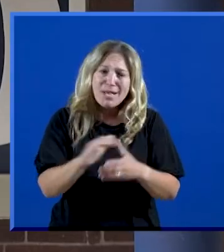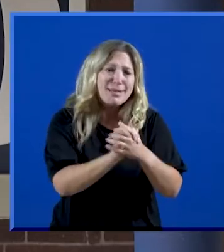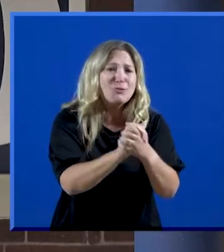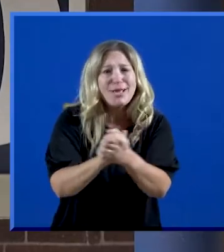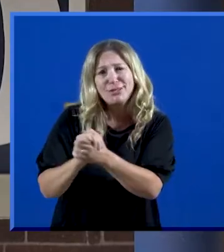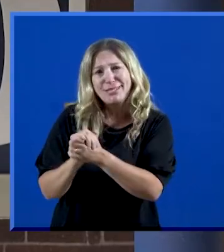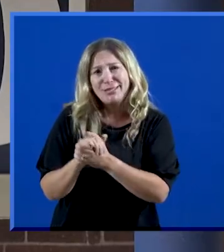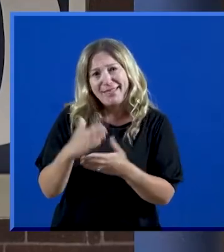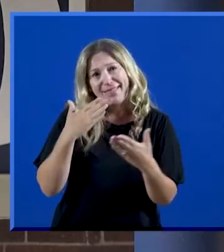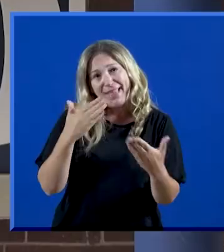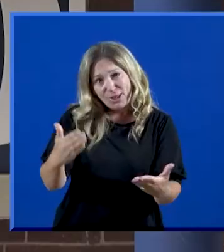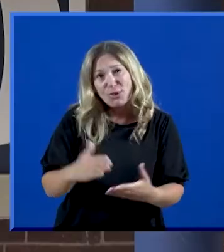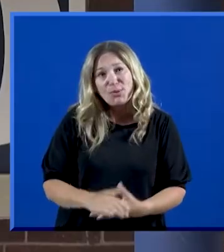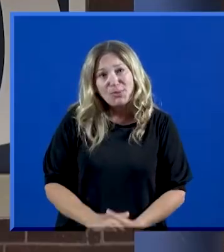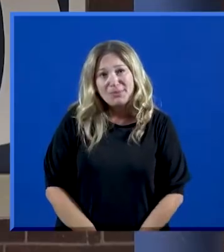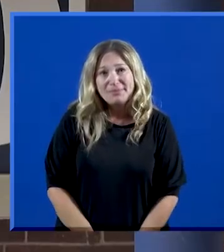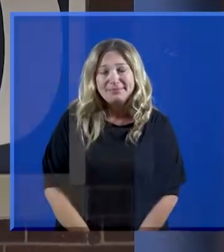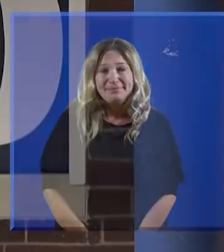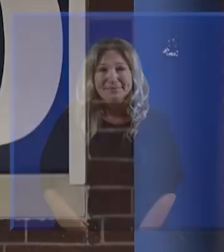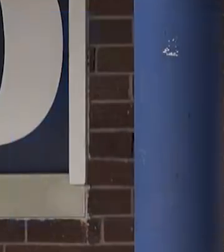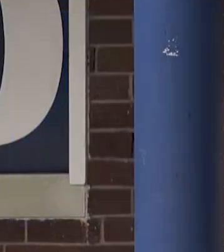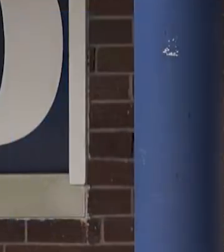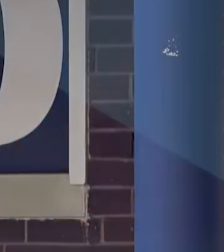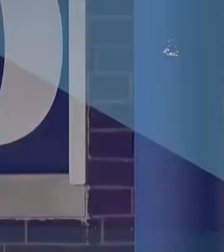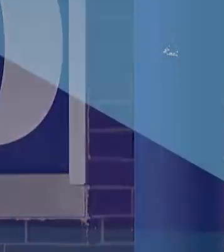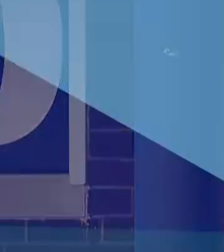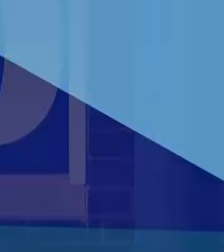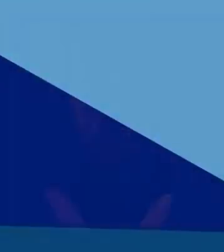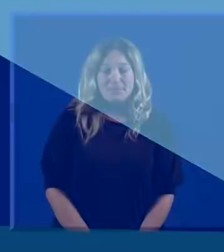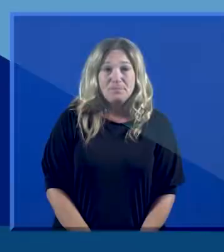Class of 2020, congratulations and thank you.